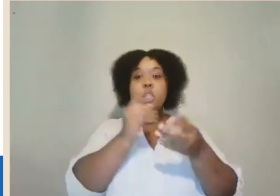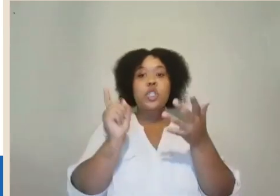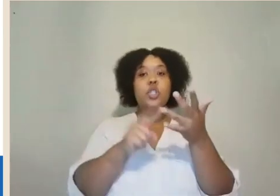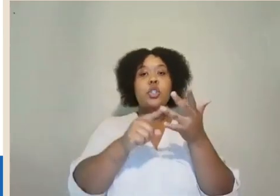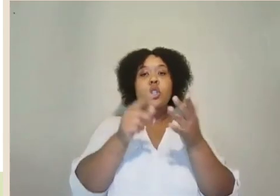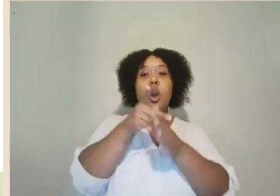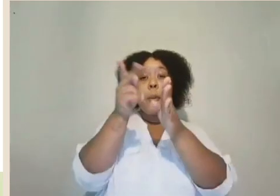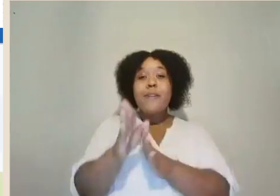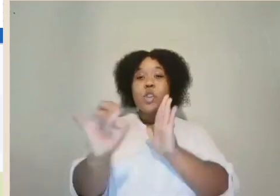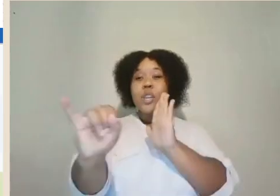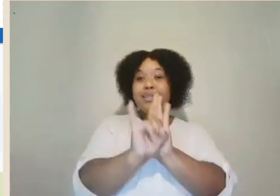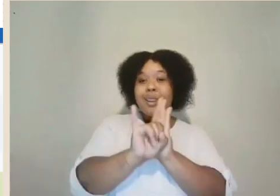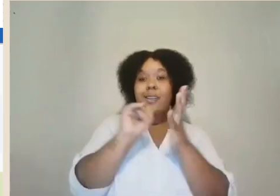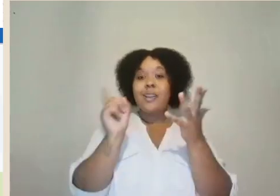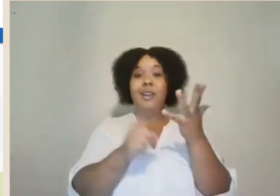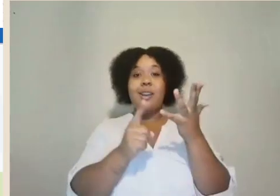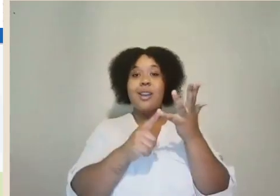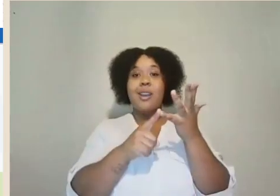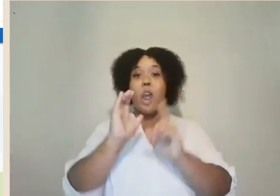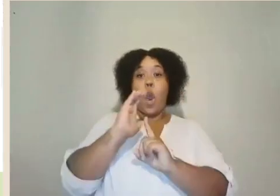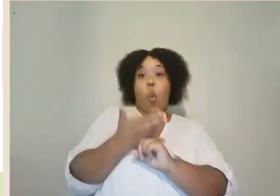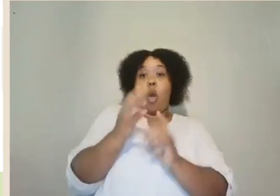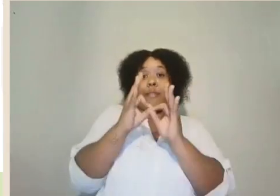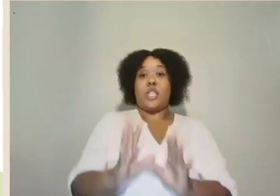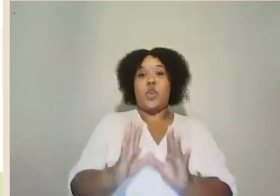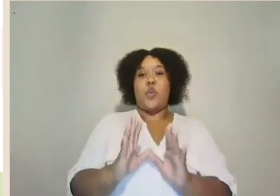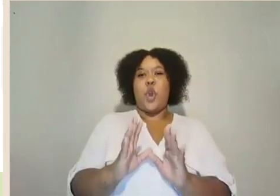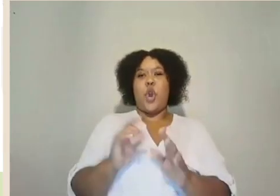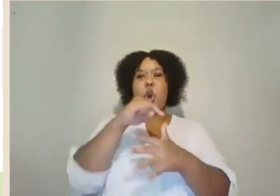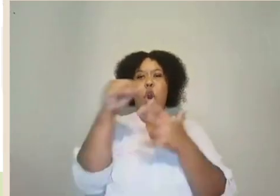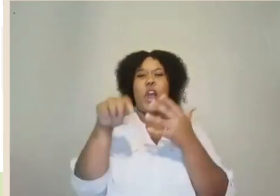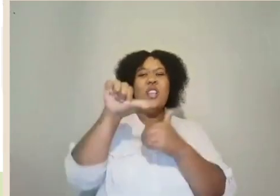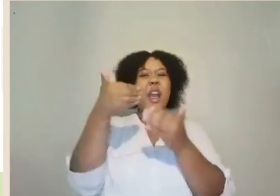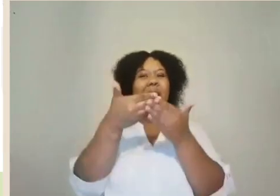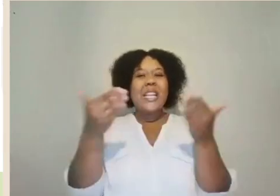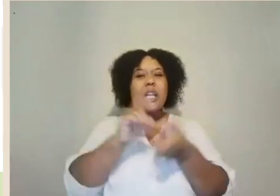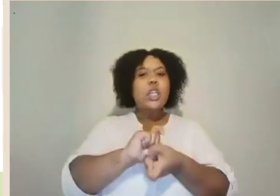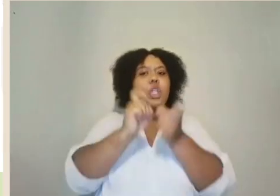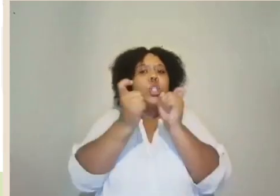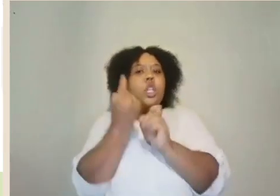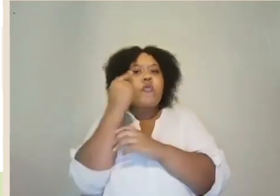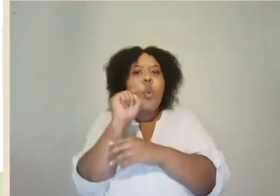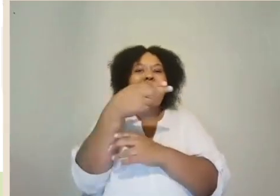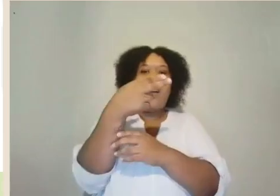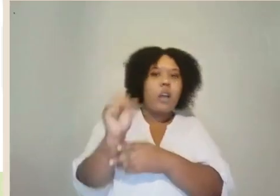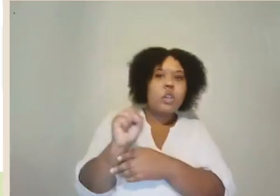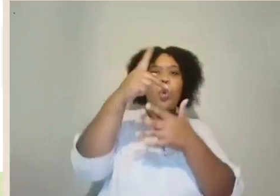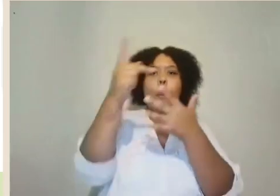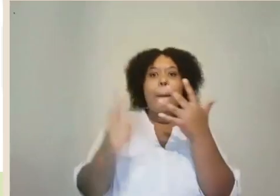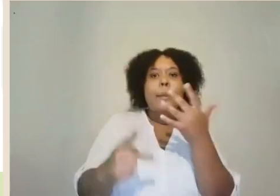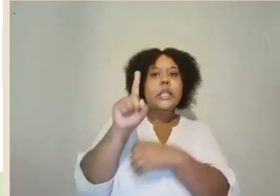we make any changes or add anything specifically for the high school student population? If we're thinking